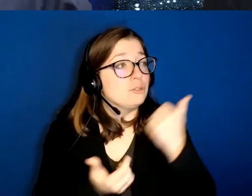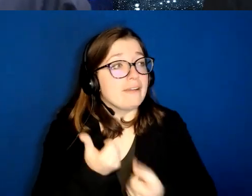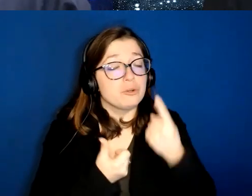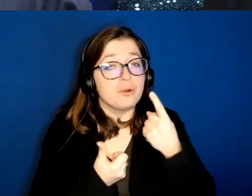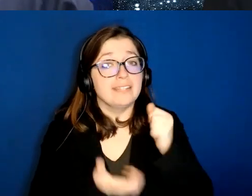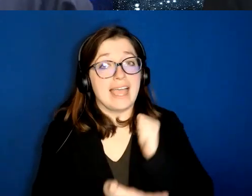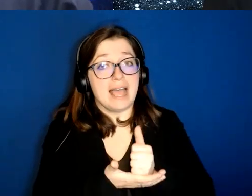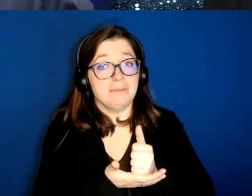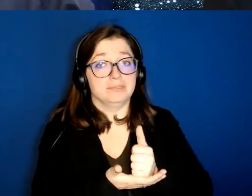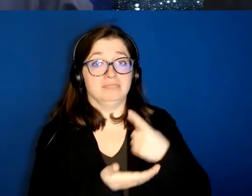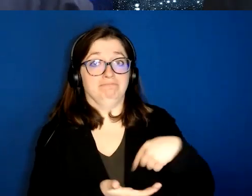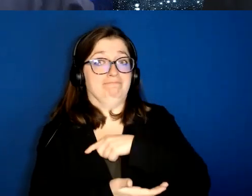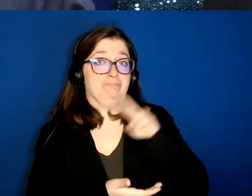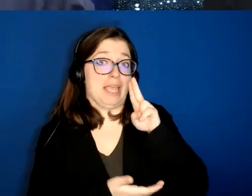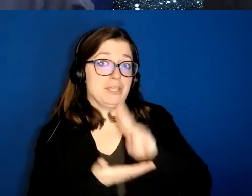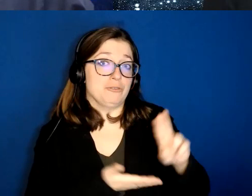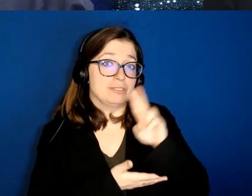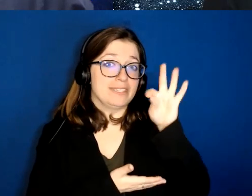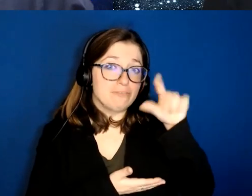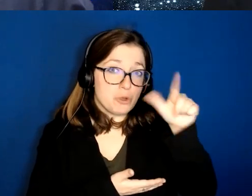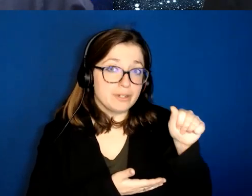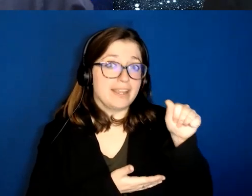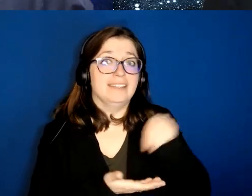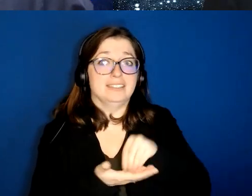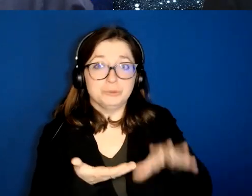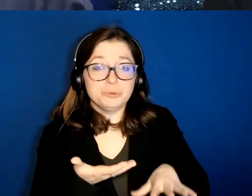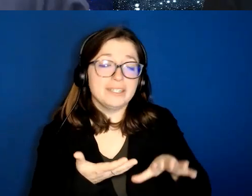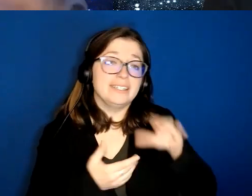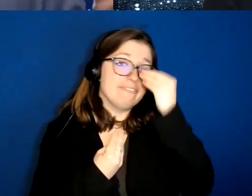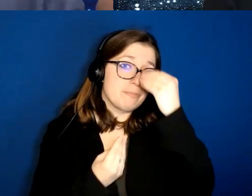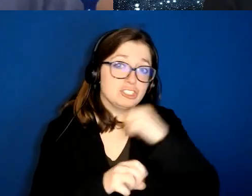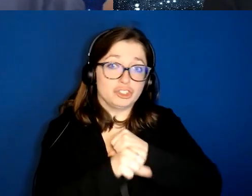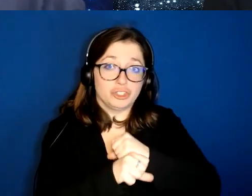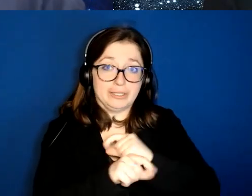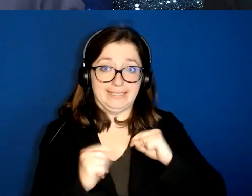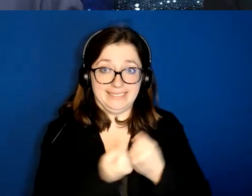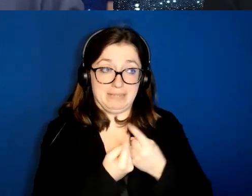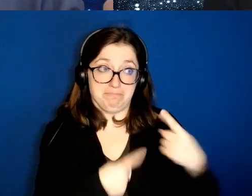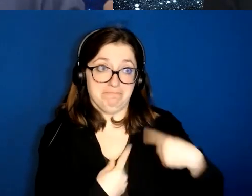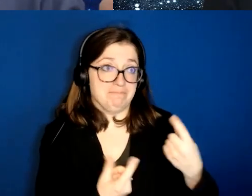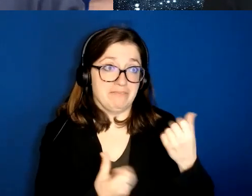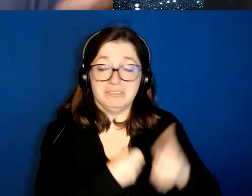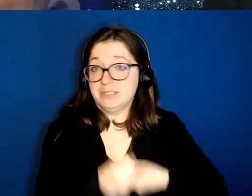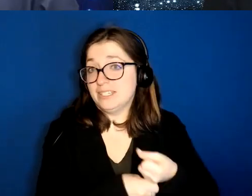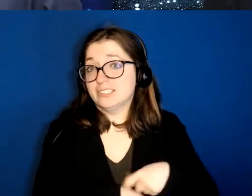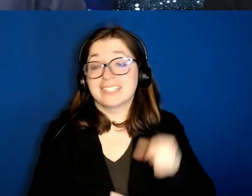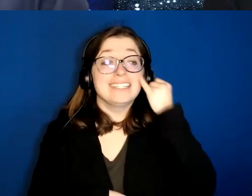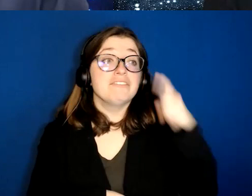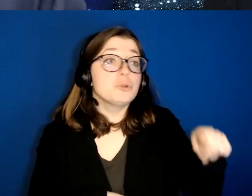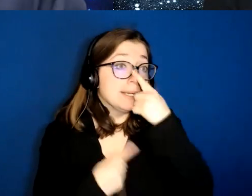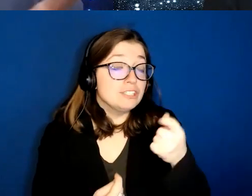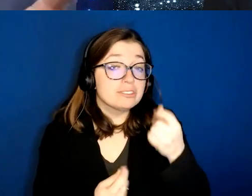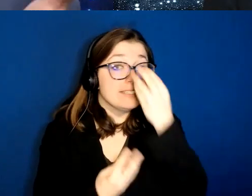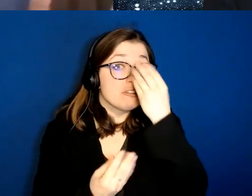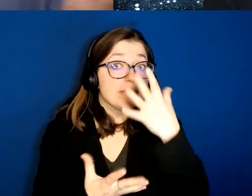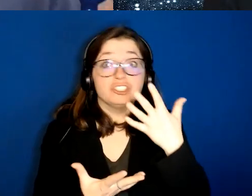UF Student InfoSec team over the years. And I will tell people, if you're interested in InfoSec,